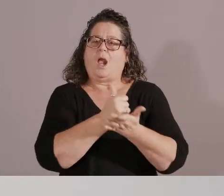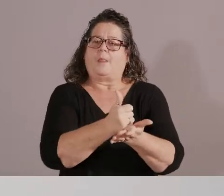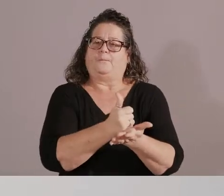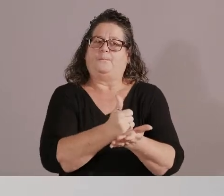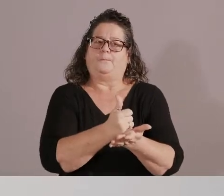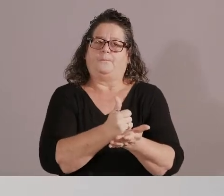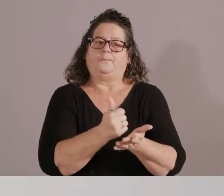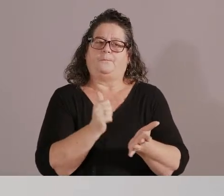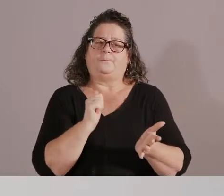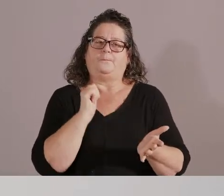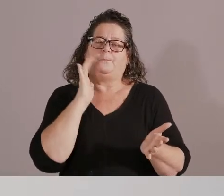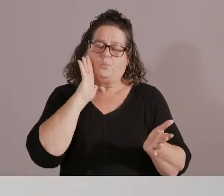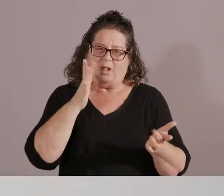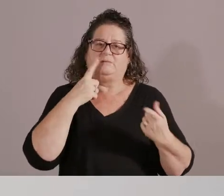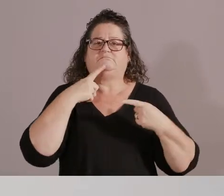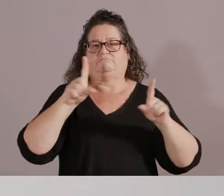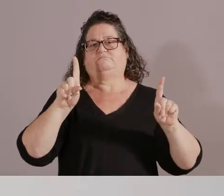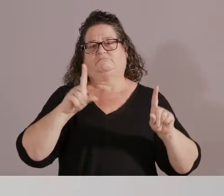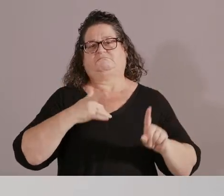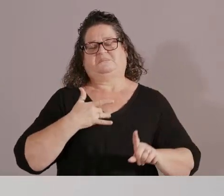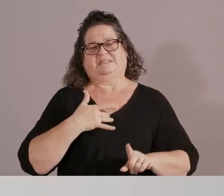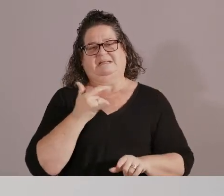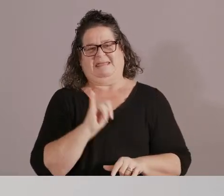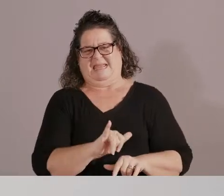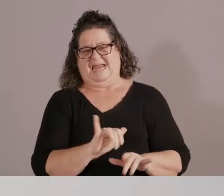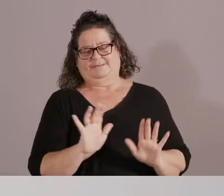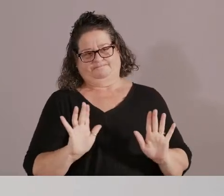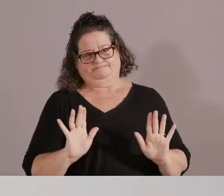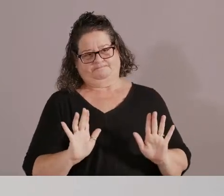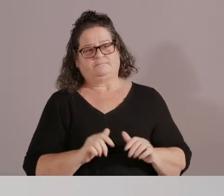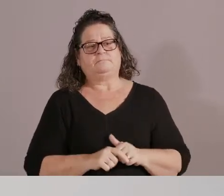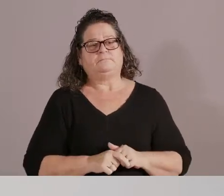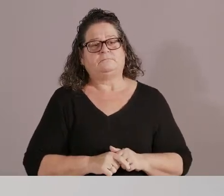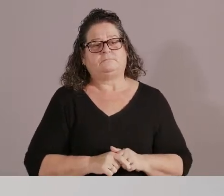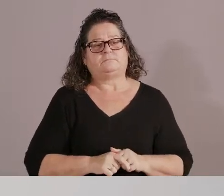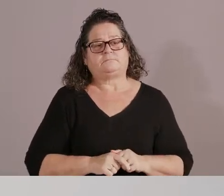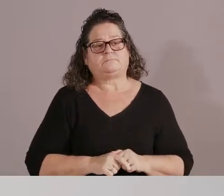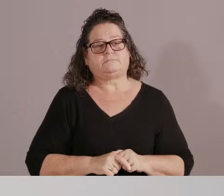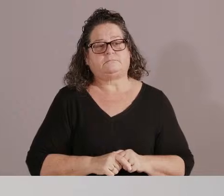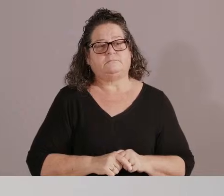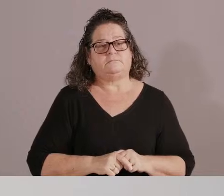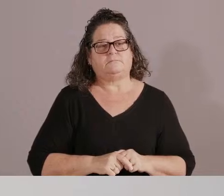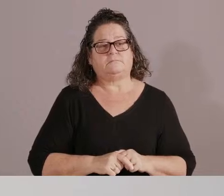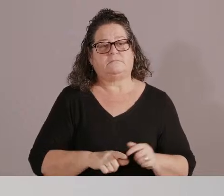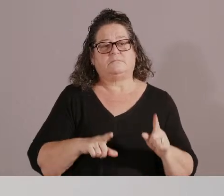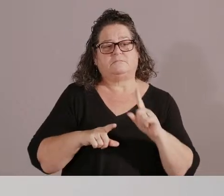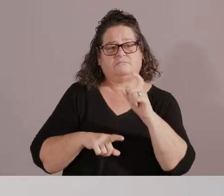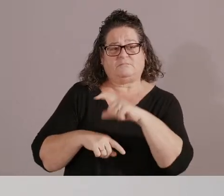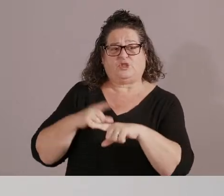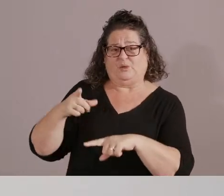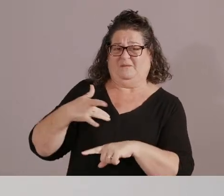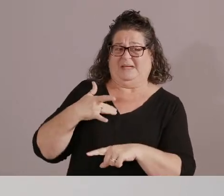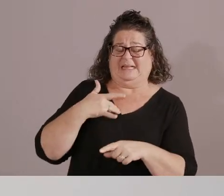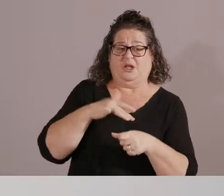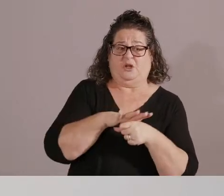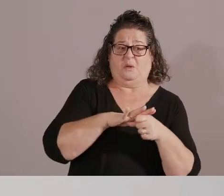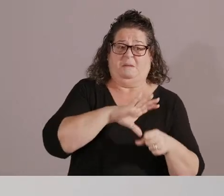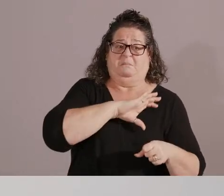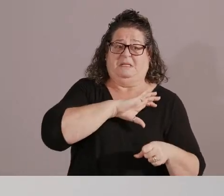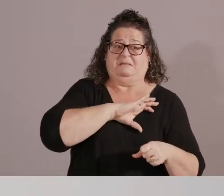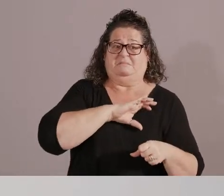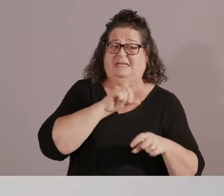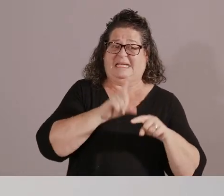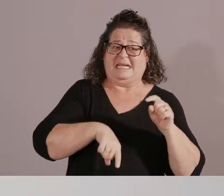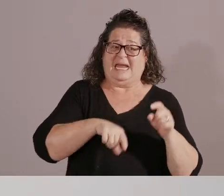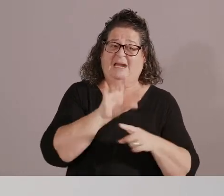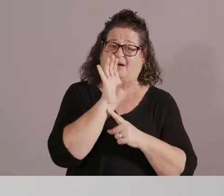you're telling me that local health departments can't enforce this? This is all, what, DLLC, liquor department, and everything else? I mean,